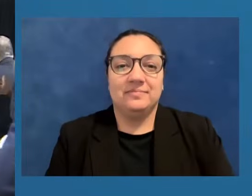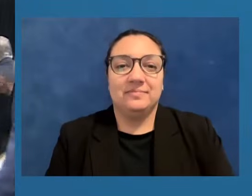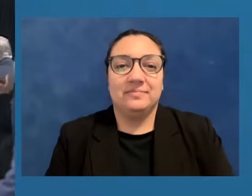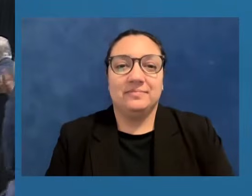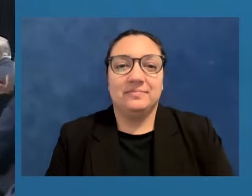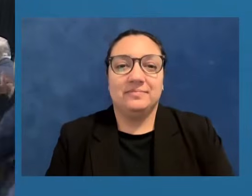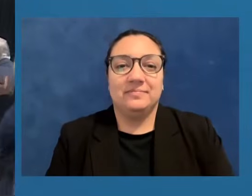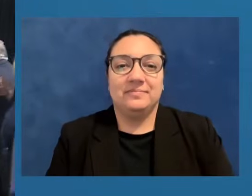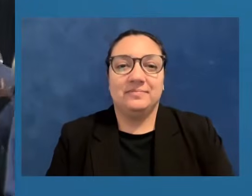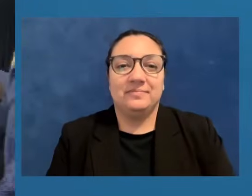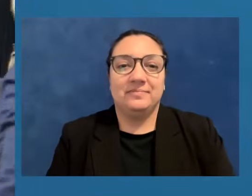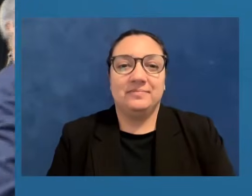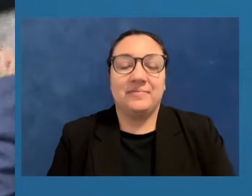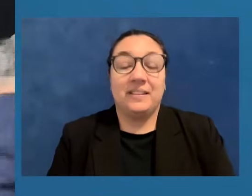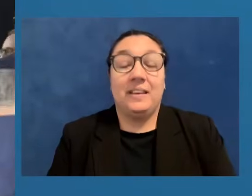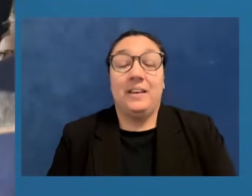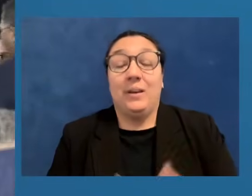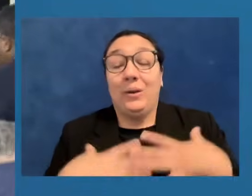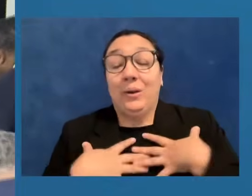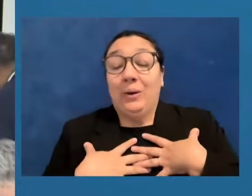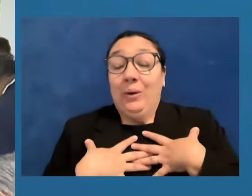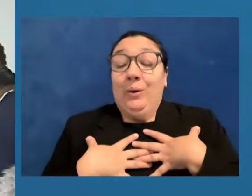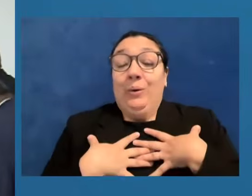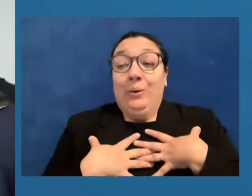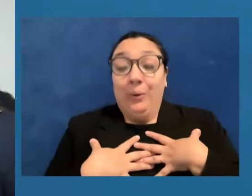Ooh, oh goodness.